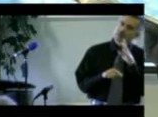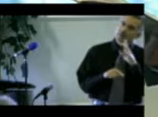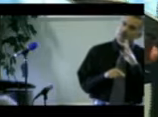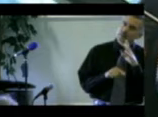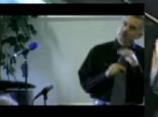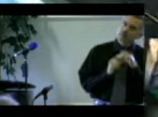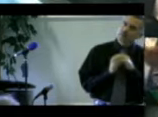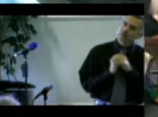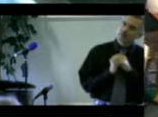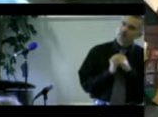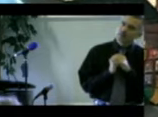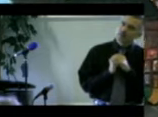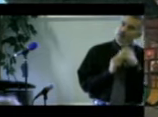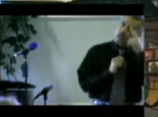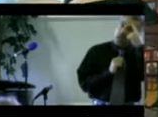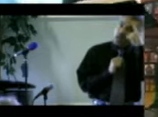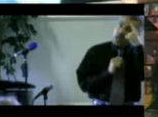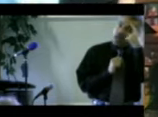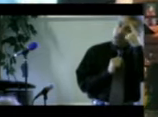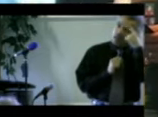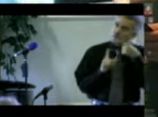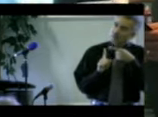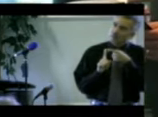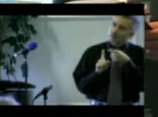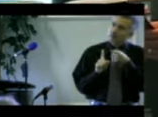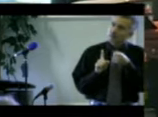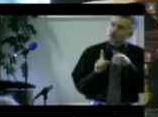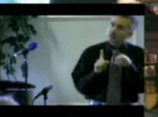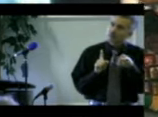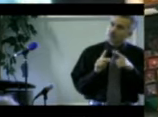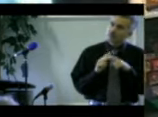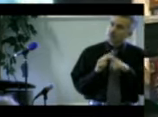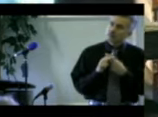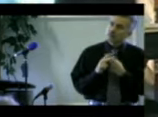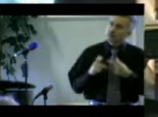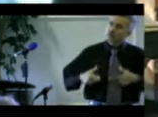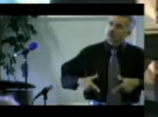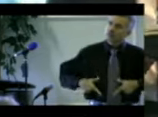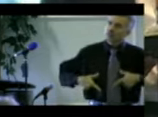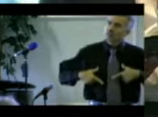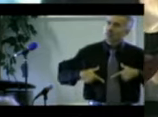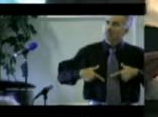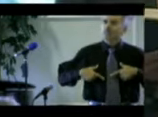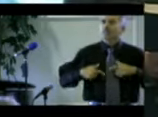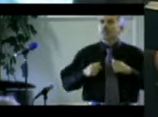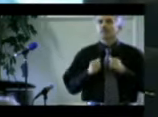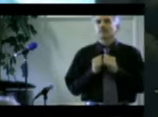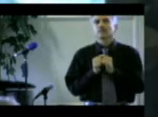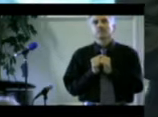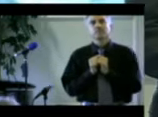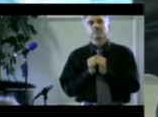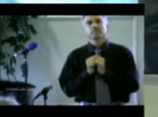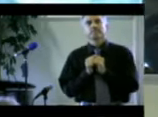we allow our minds to be conniving, we start to live too much in